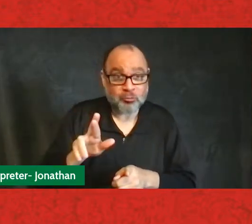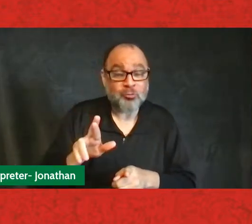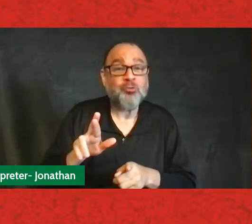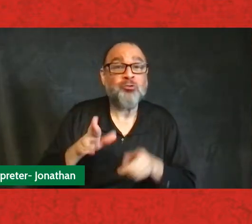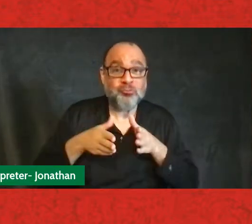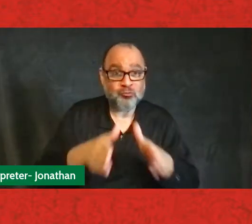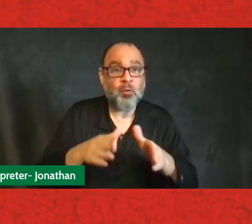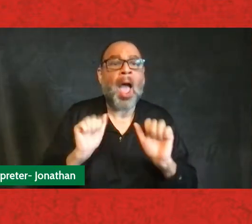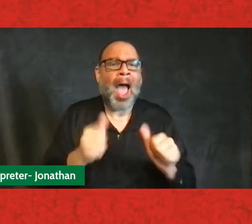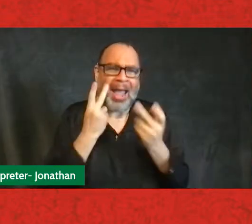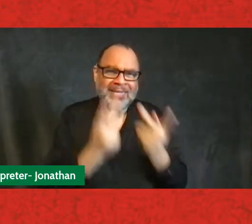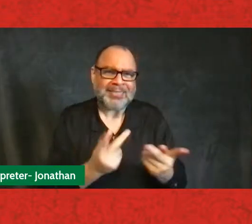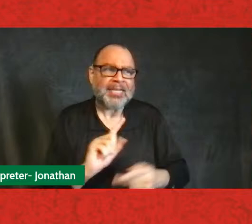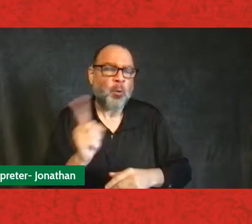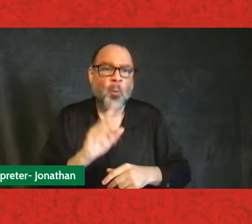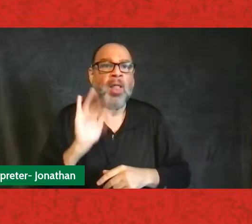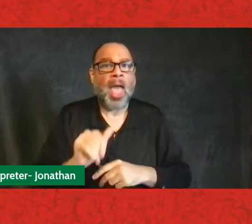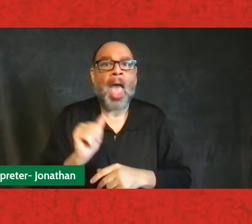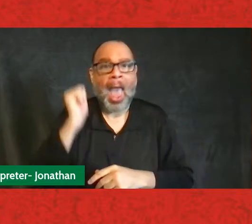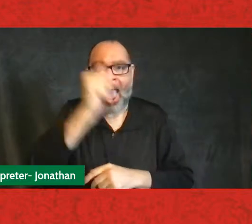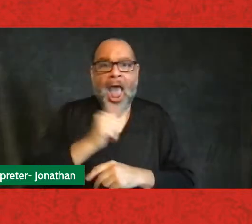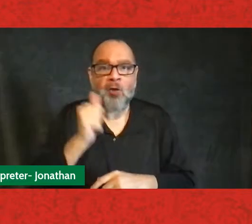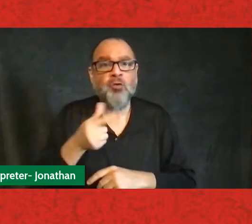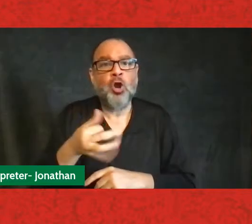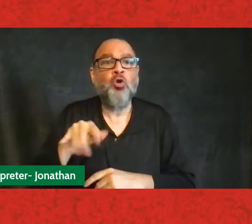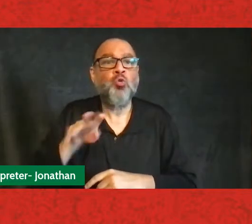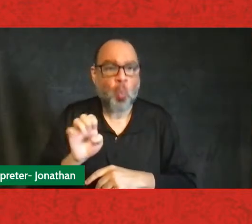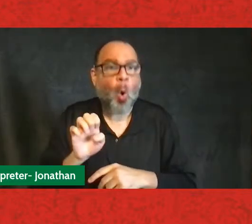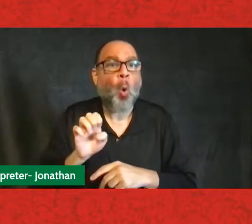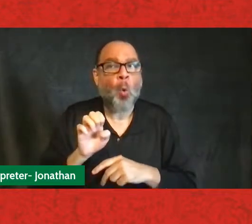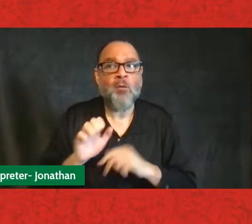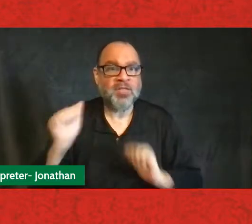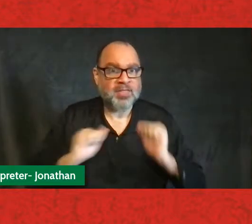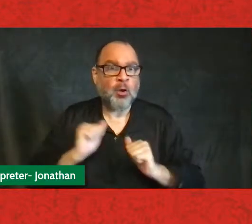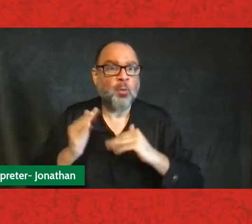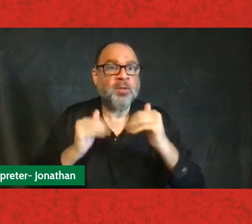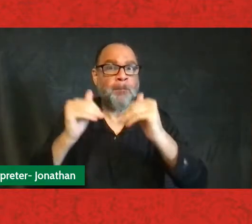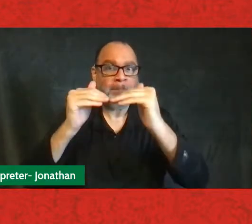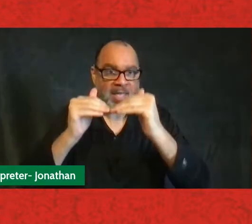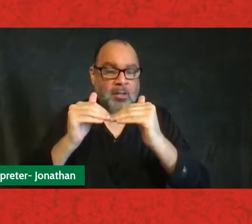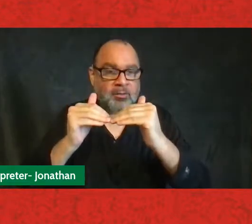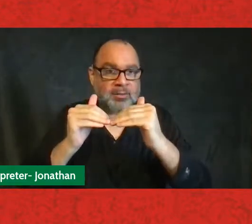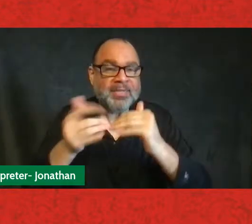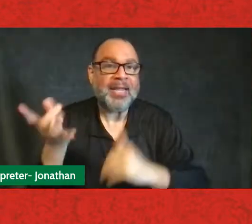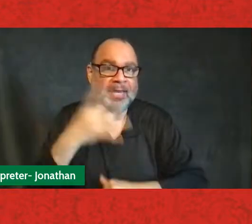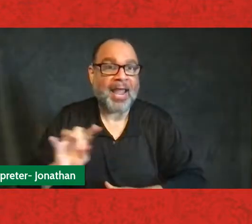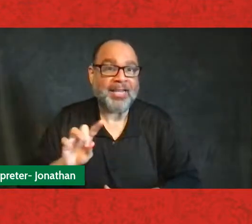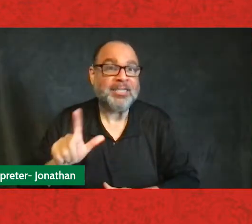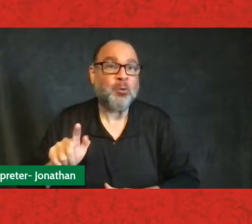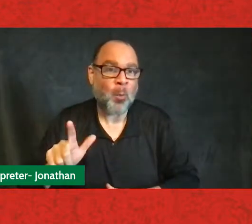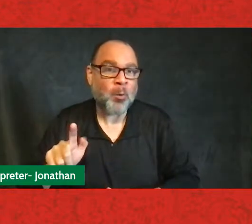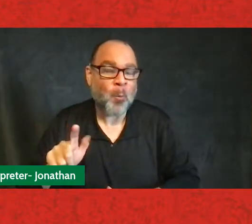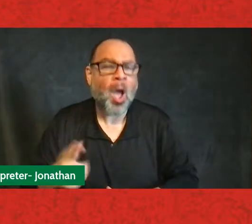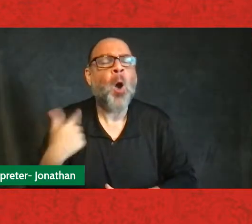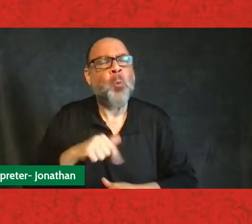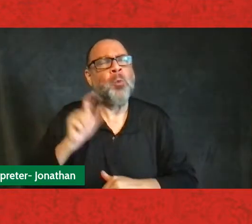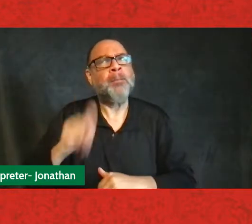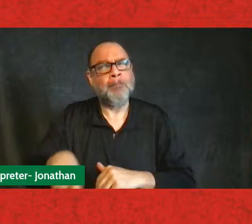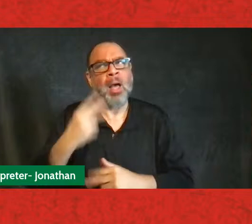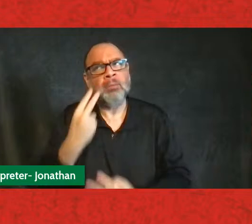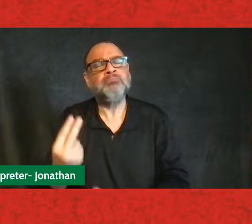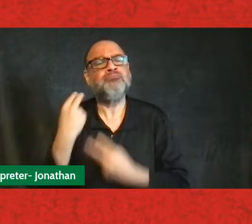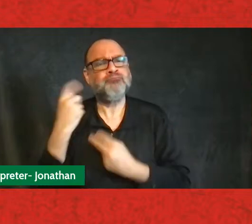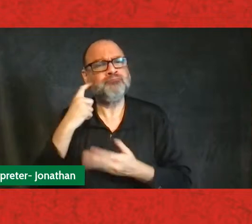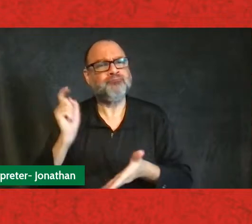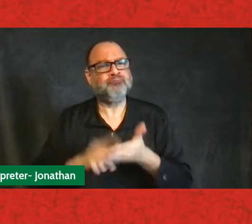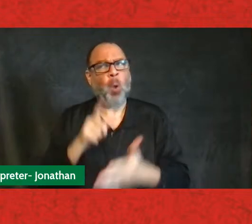African Grove Theater was built in 1821. We must always acknowledge where we are, who we are, and honor those who